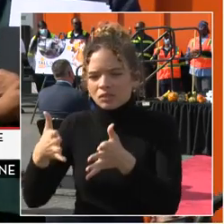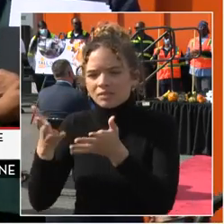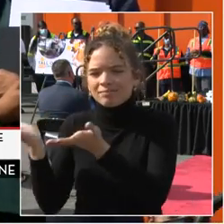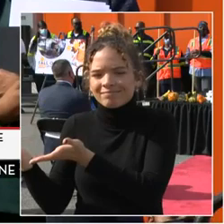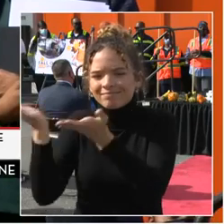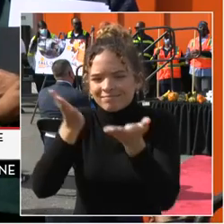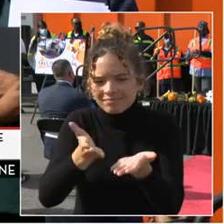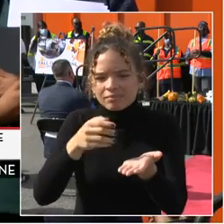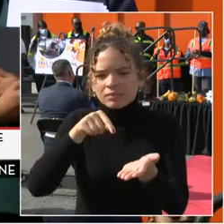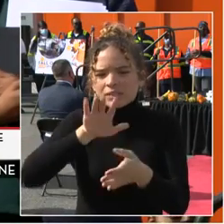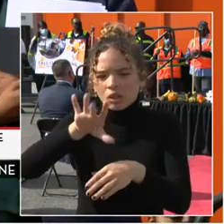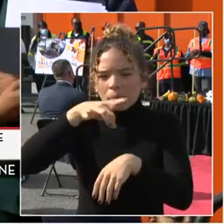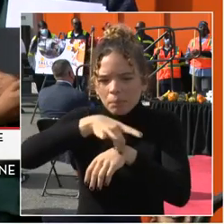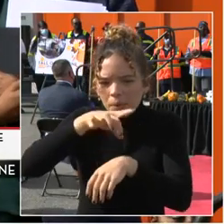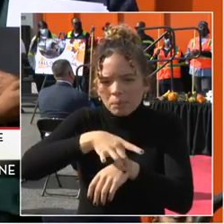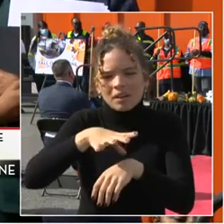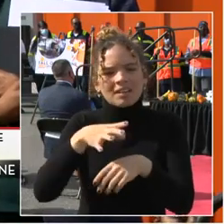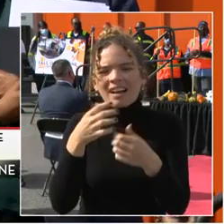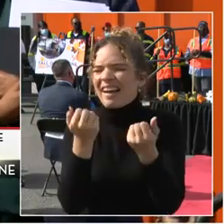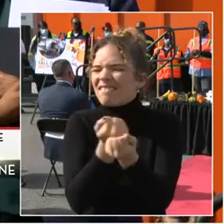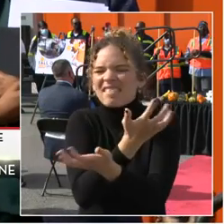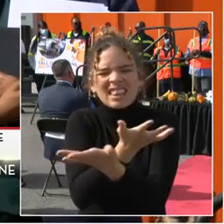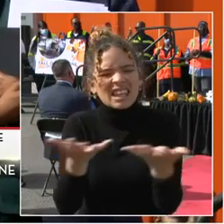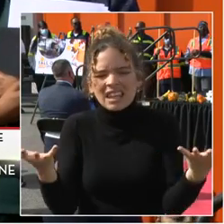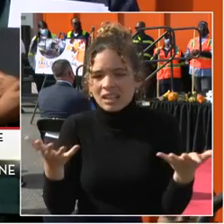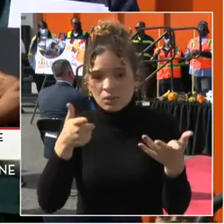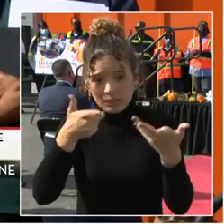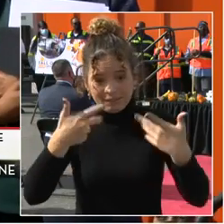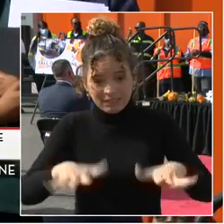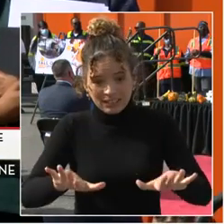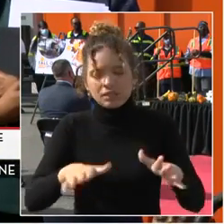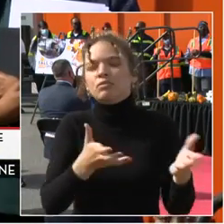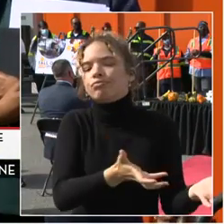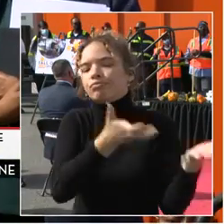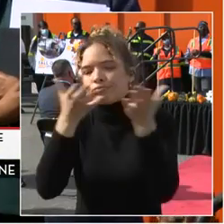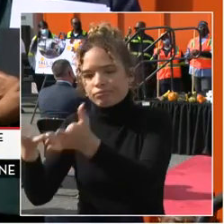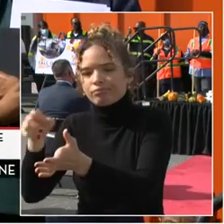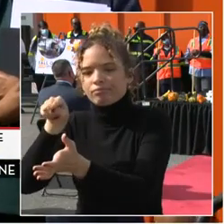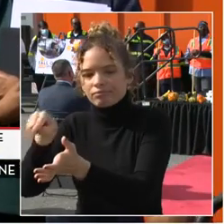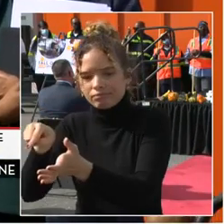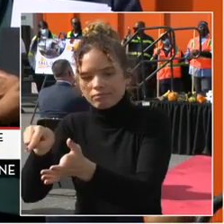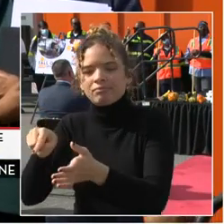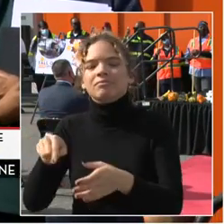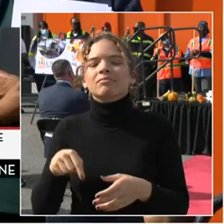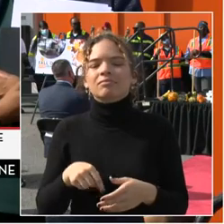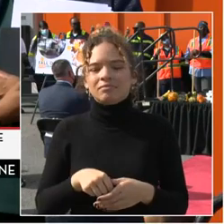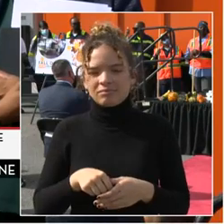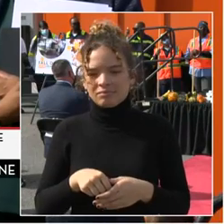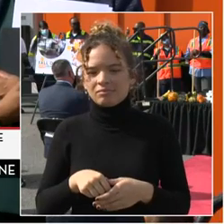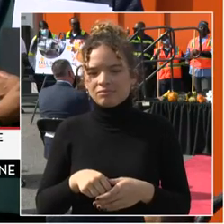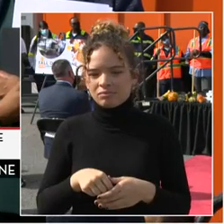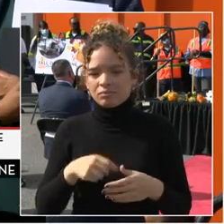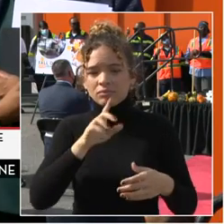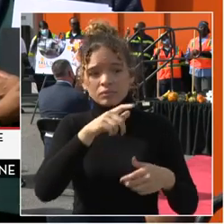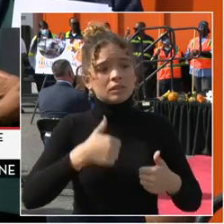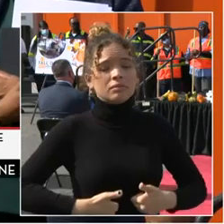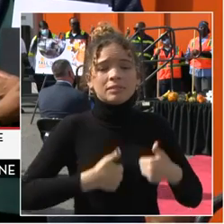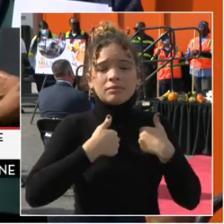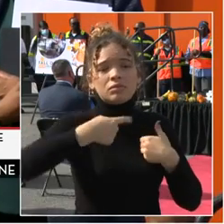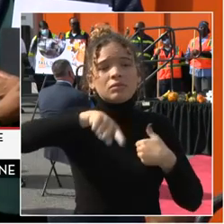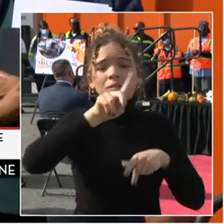your gourds once you're done with them. When residents drop off pumpkins and other food waste, it gets composted and used